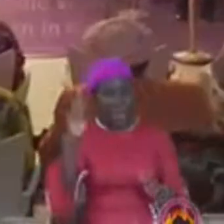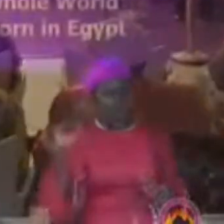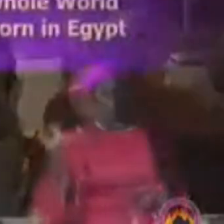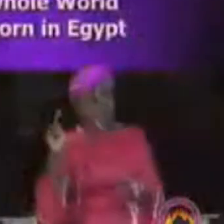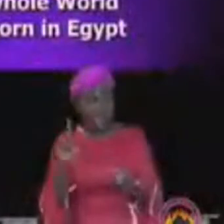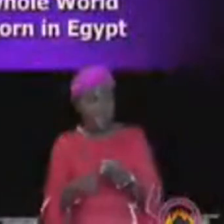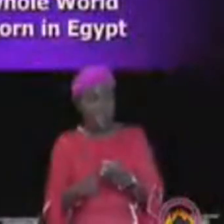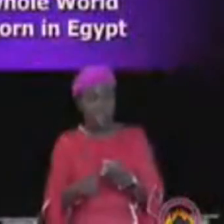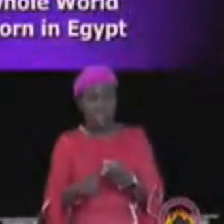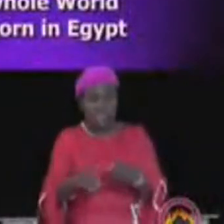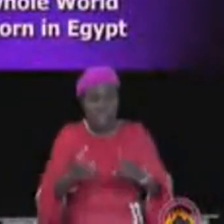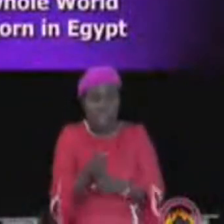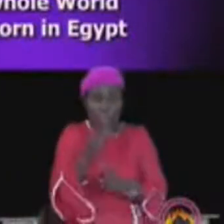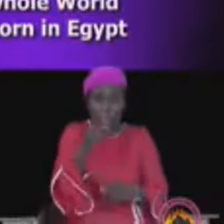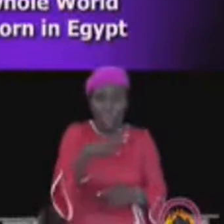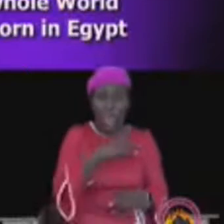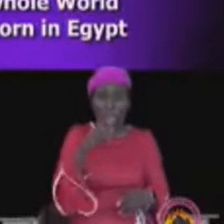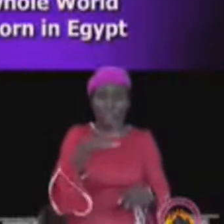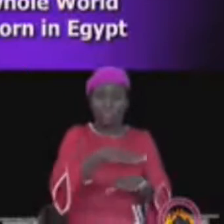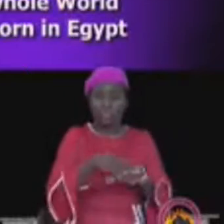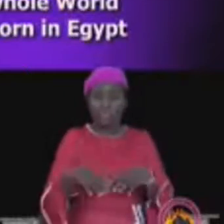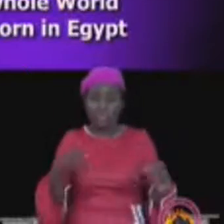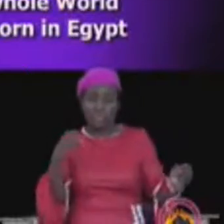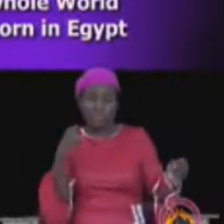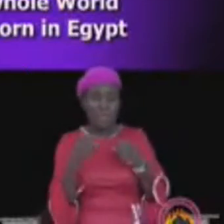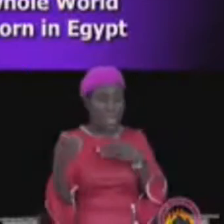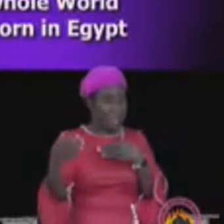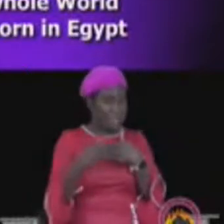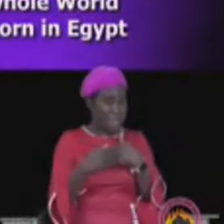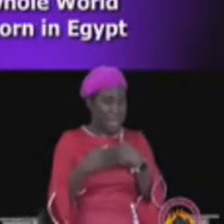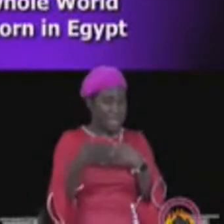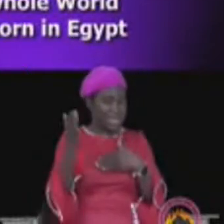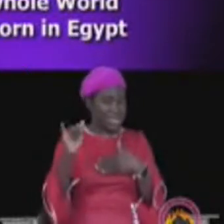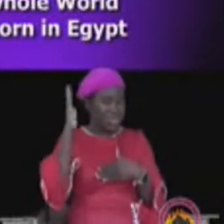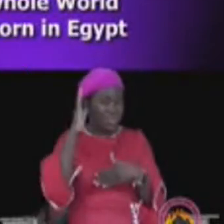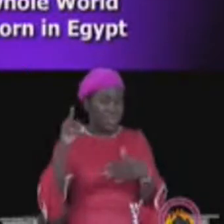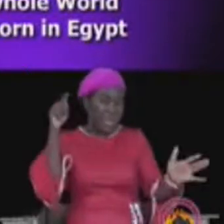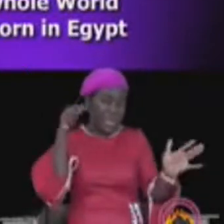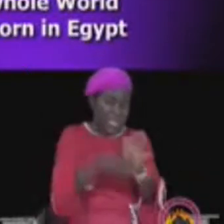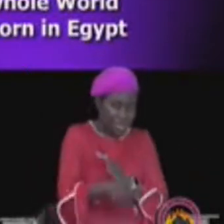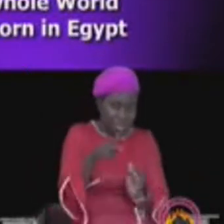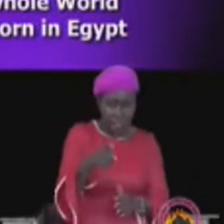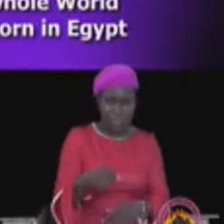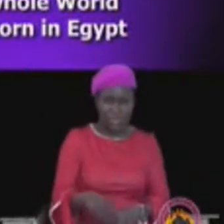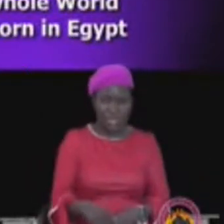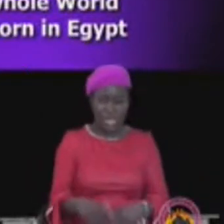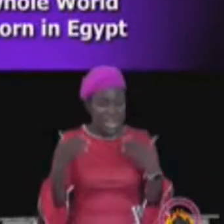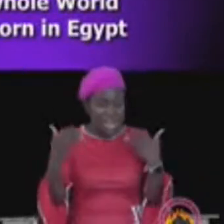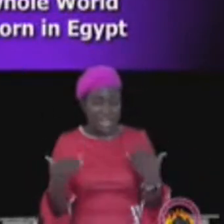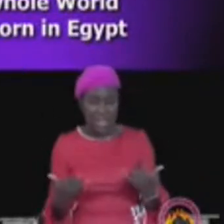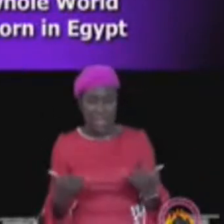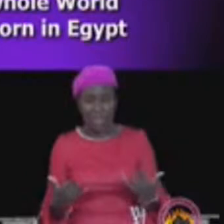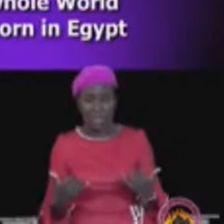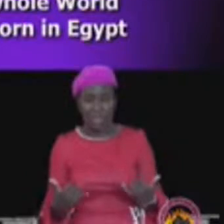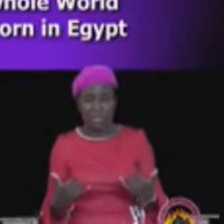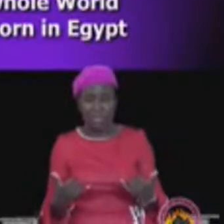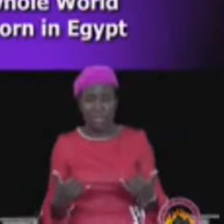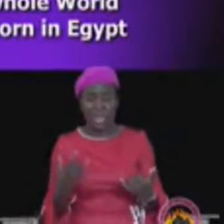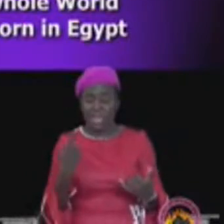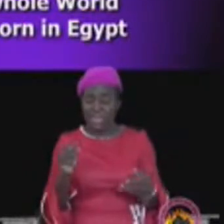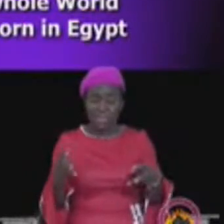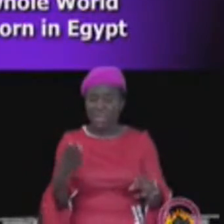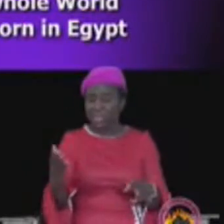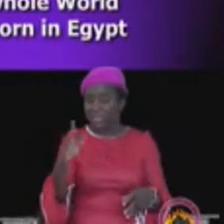fight back, they will kill you. Right now, the way things are going, going.